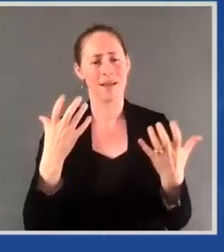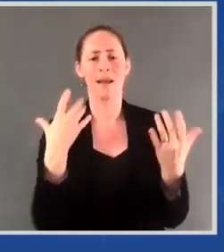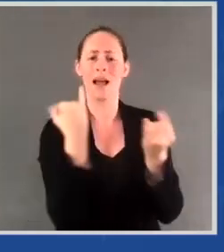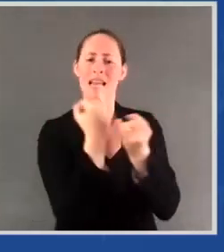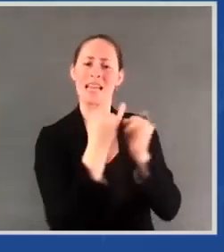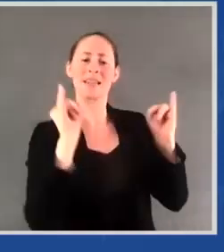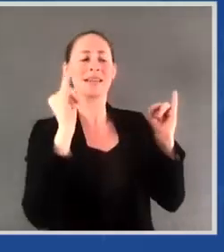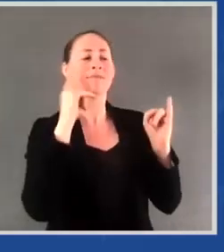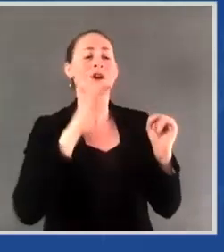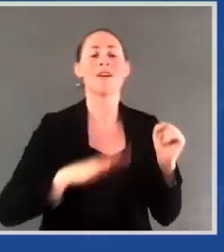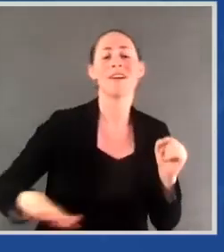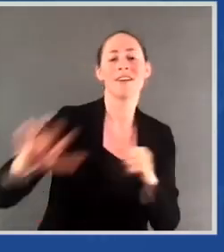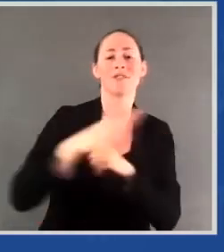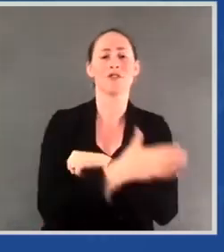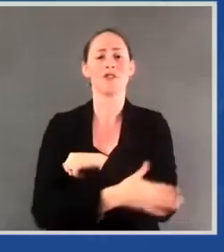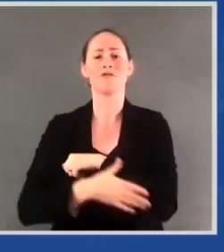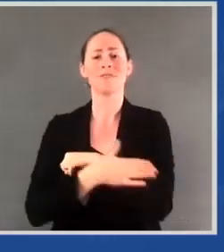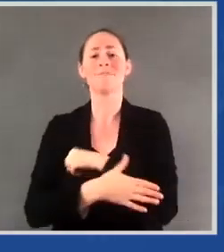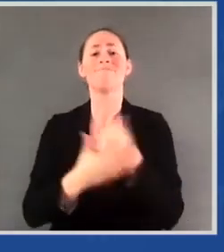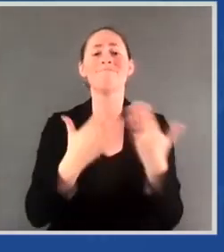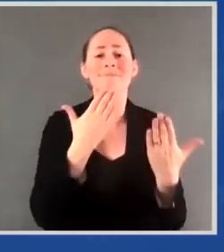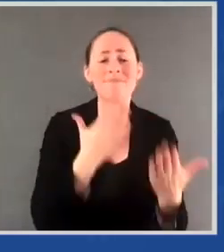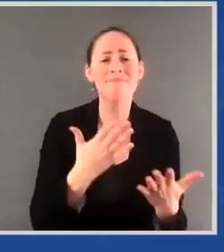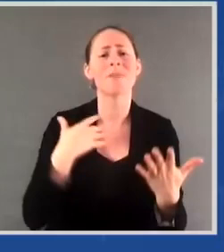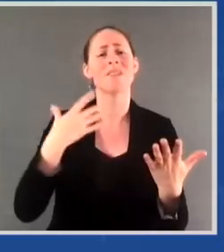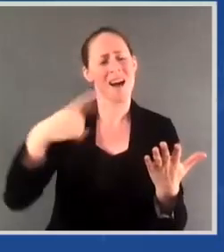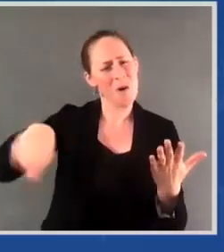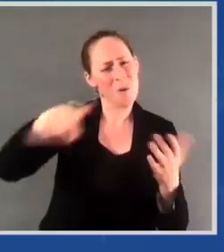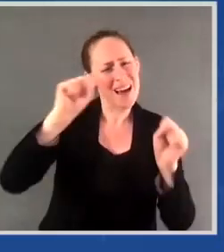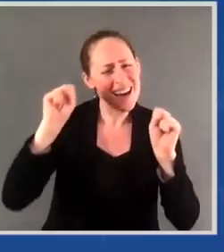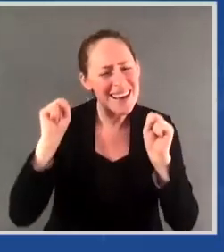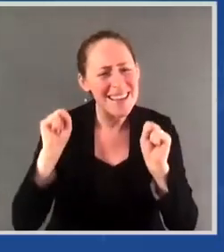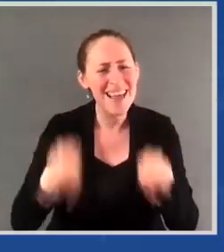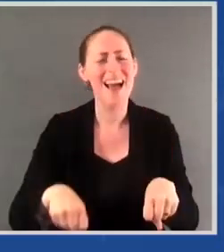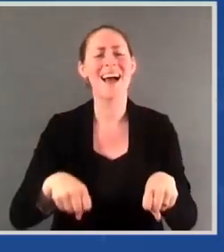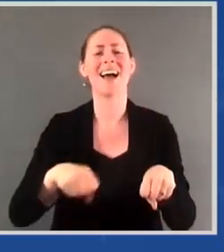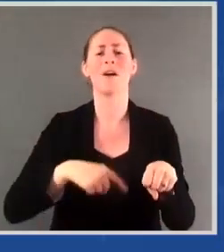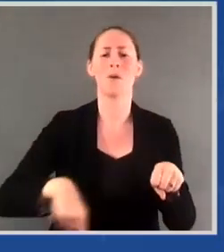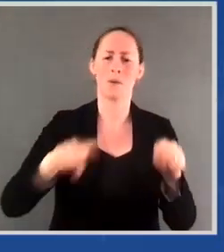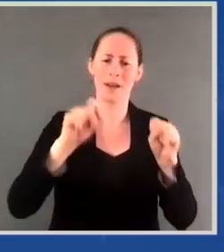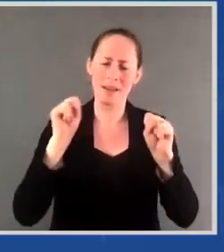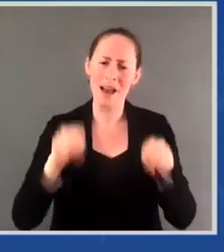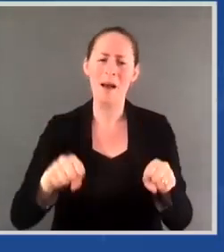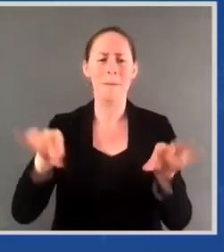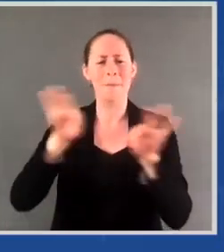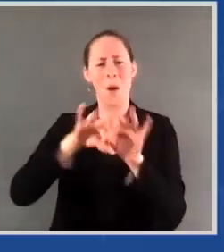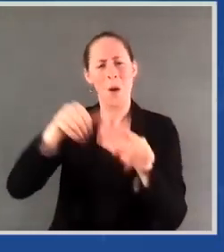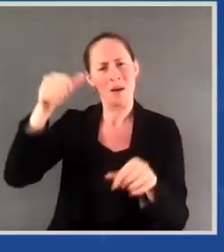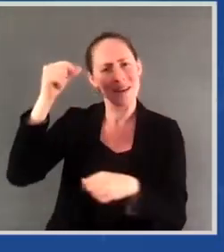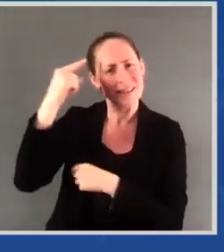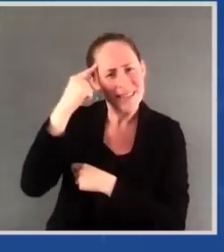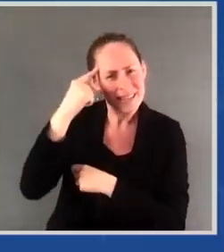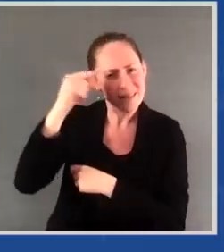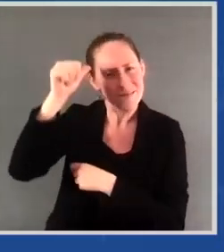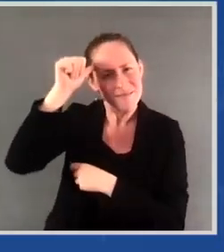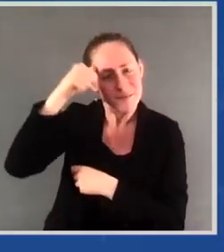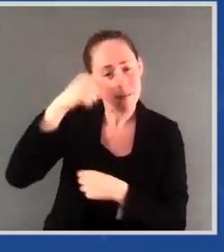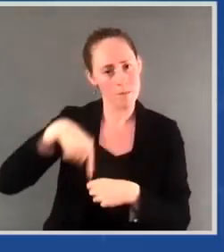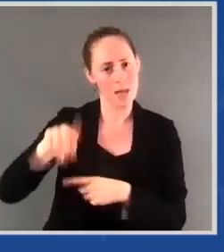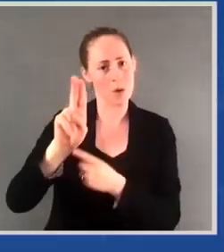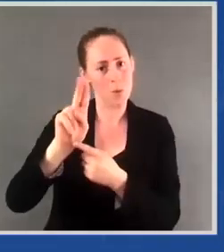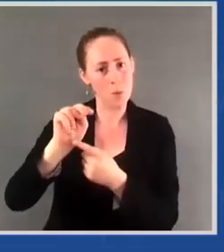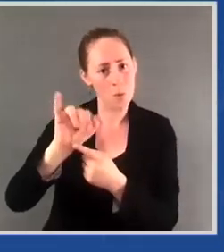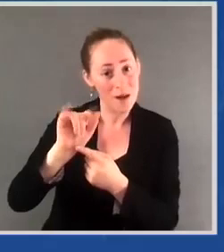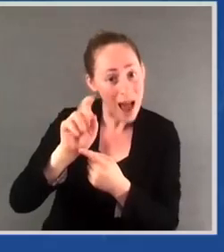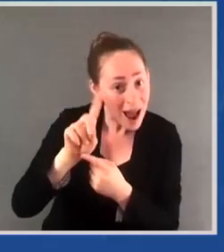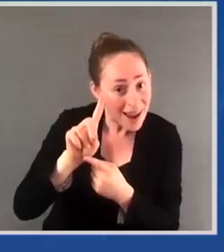everyone to be able to do that. Let's remember, we are the United States of America.